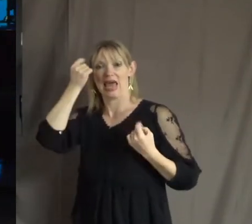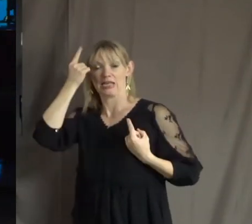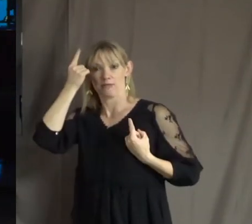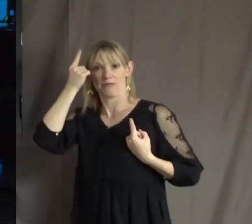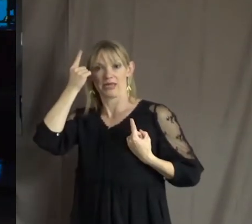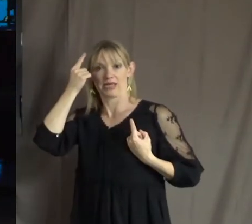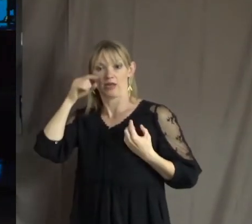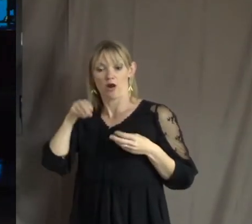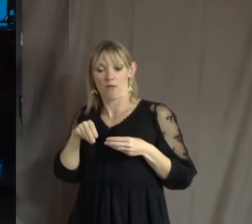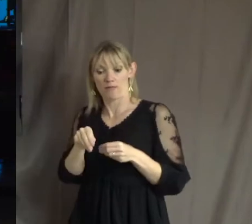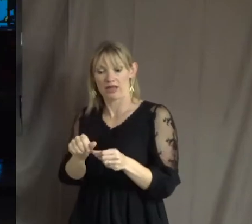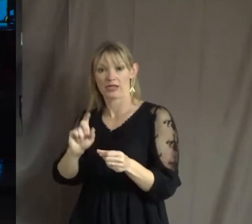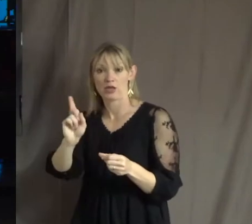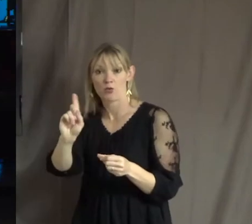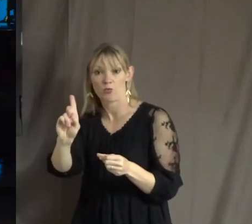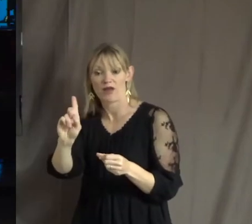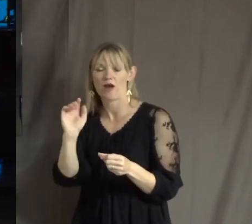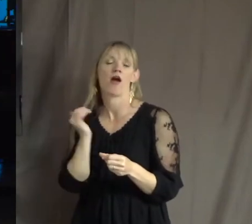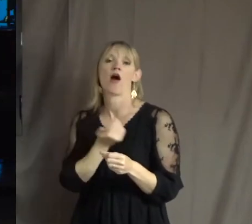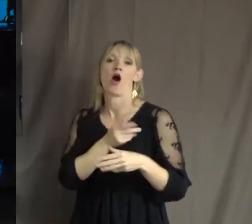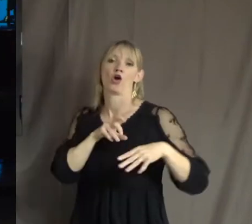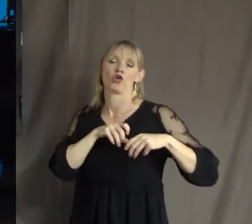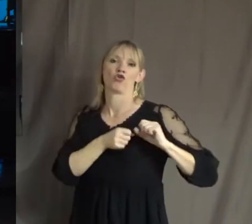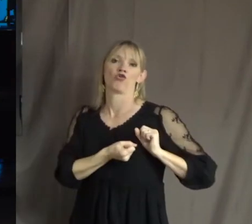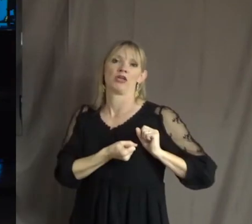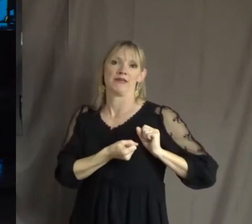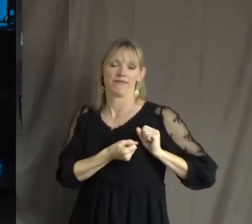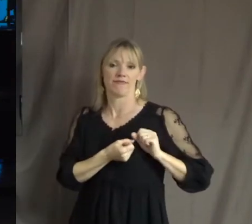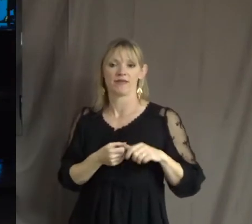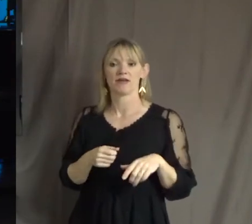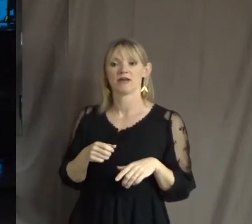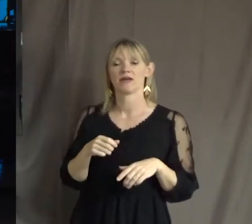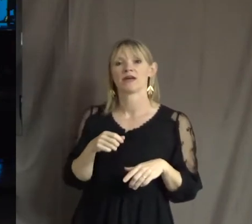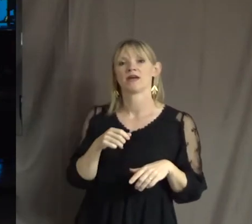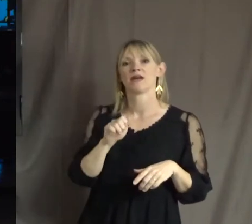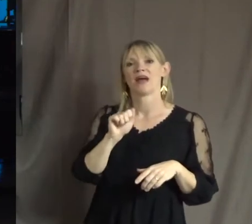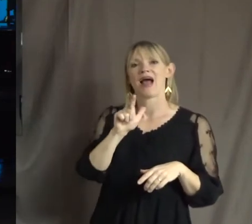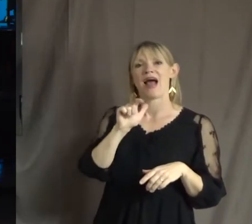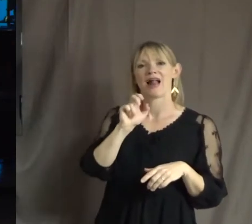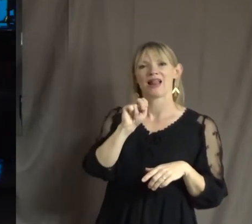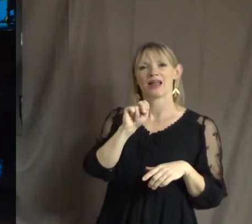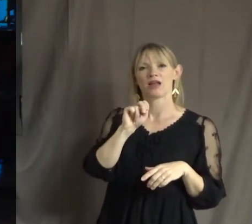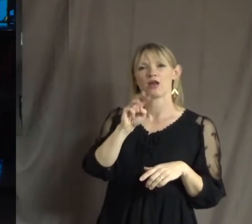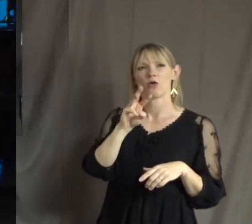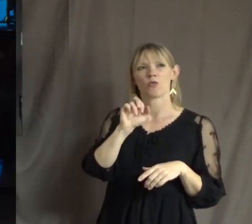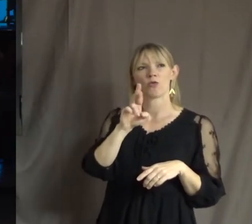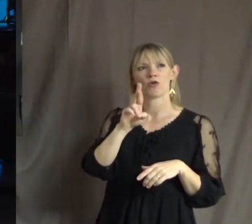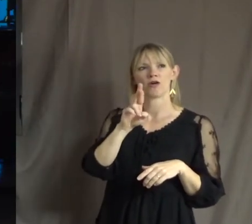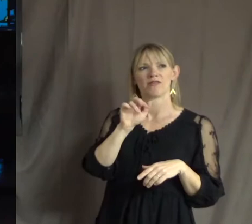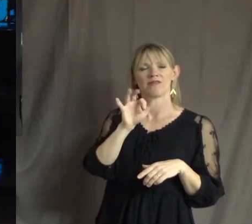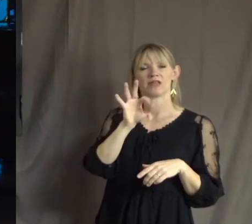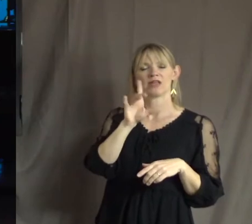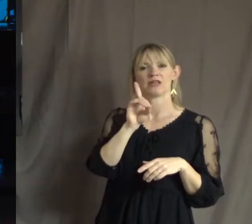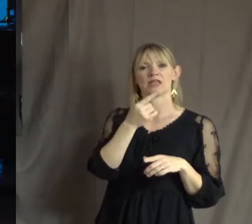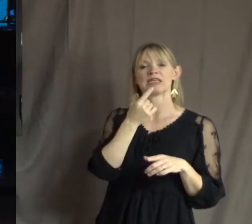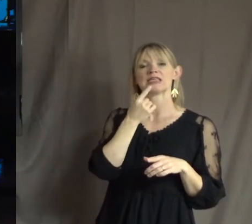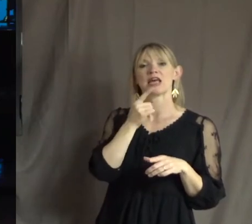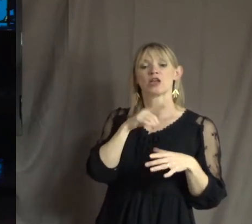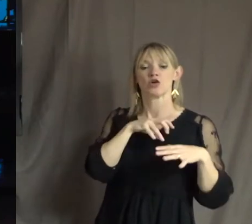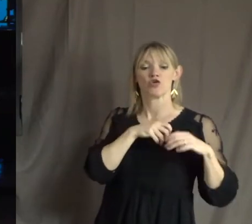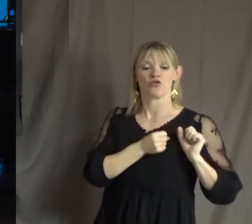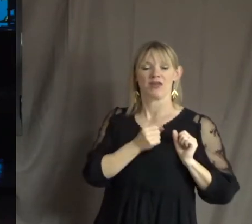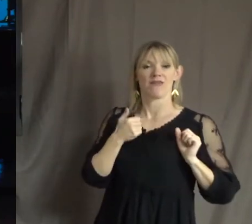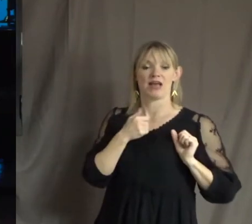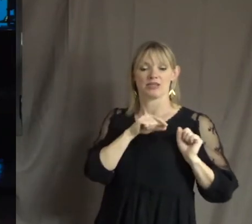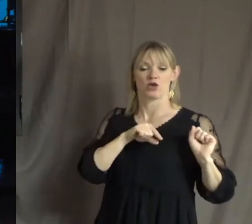wounds of grief." Dr. Alan Warfeld, who Barry quoted, he said, "Grief has a quality of